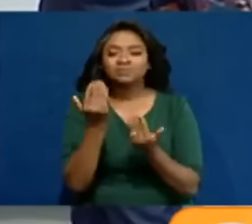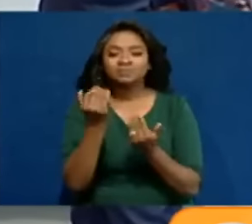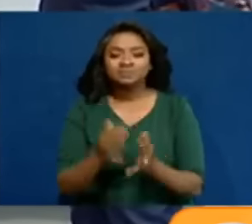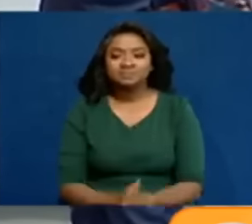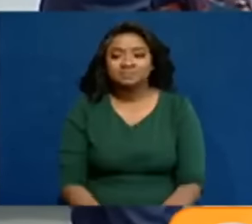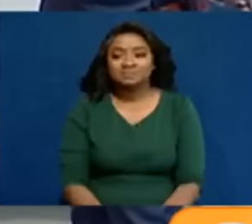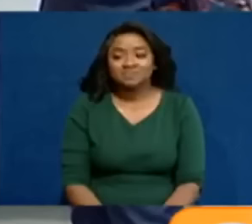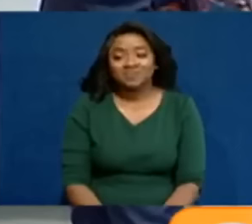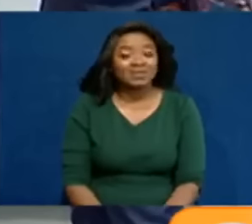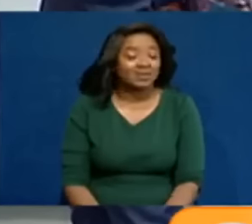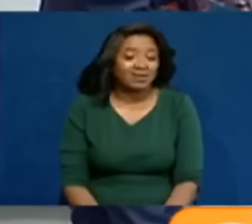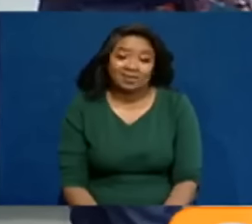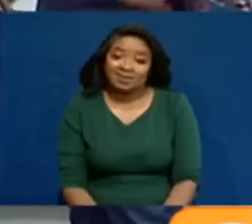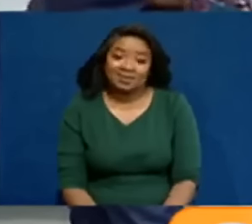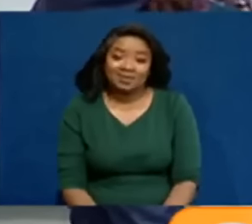Hiyo kitu hata mimi siku